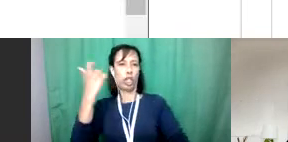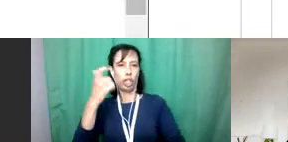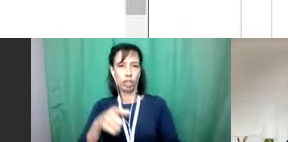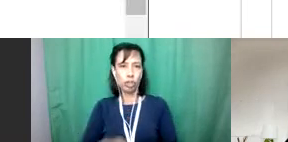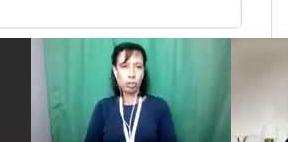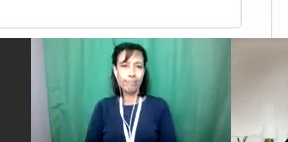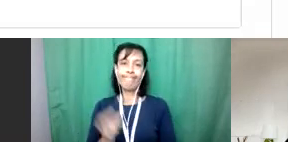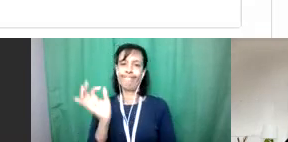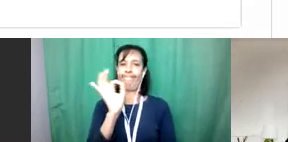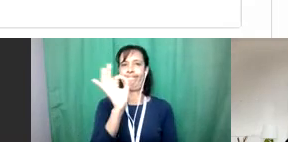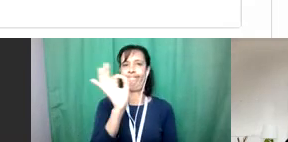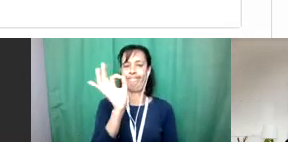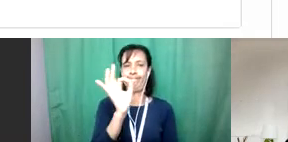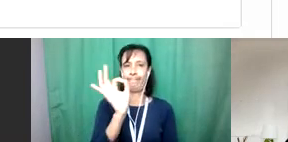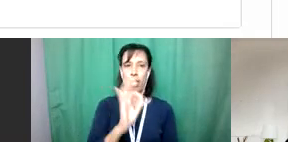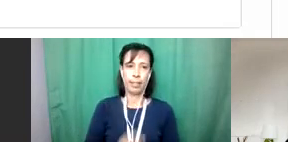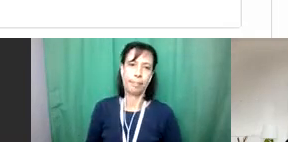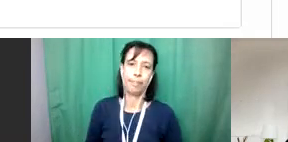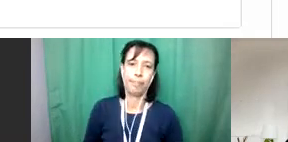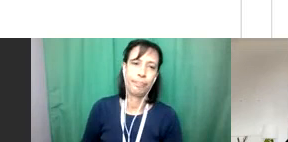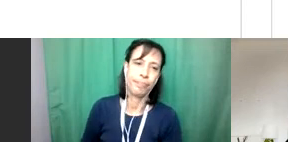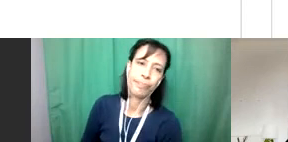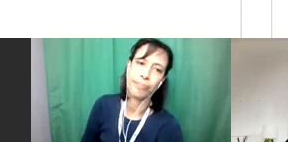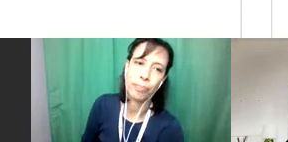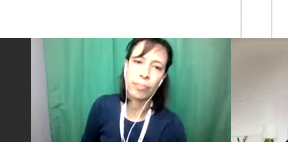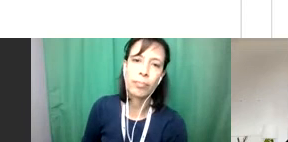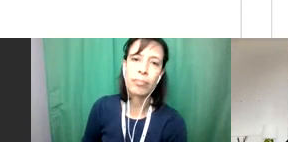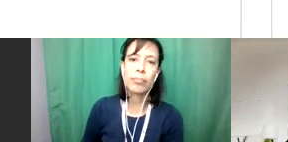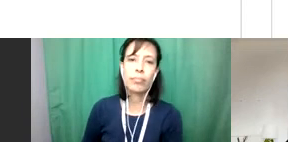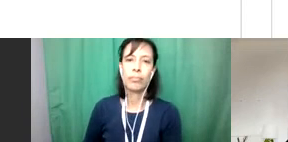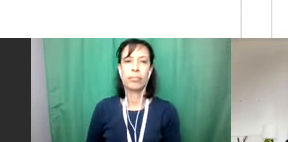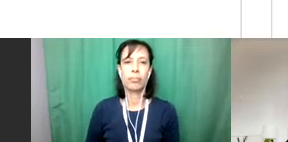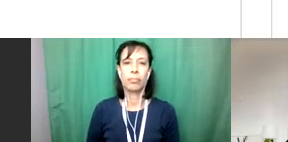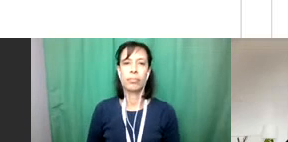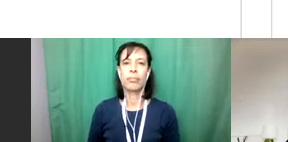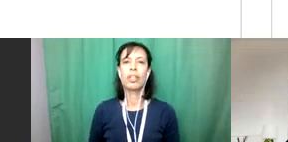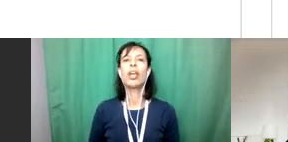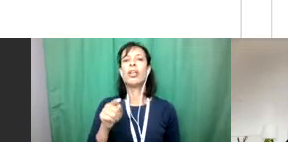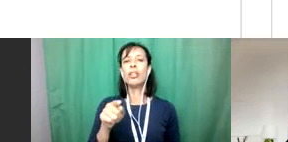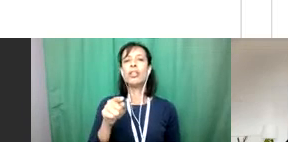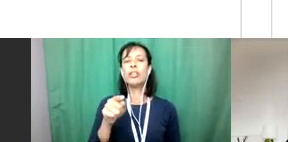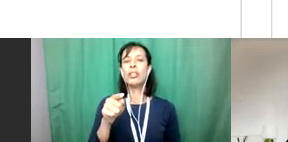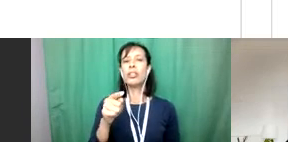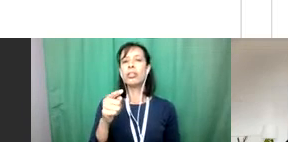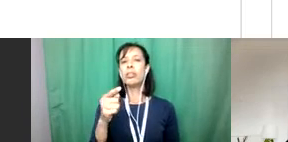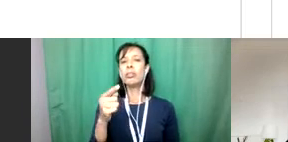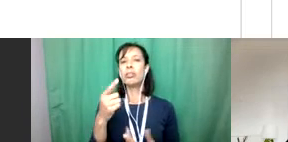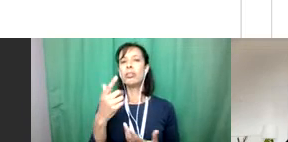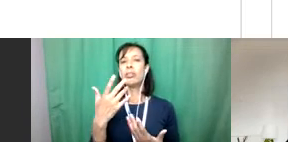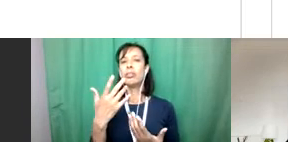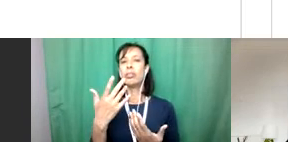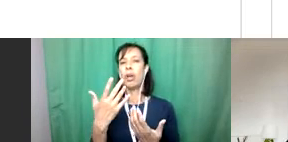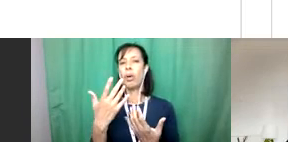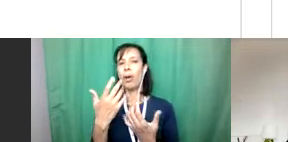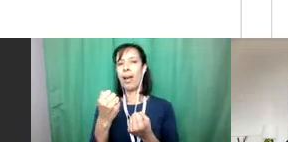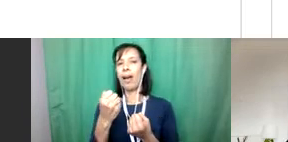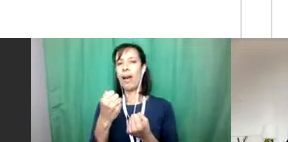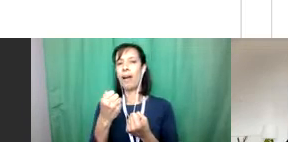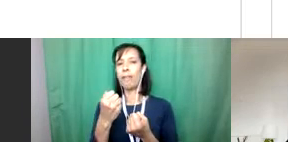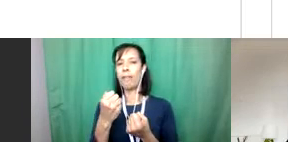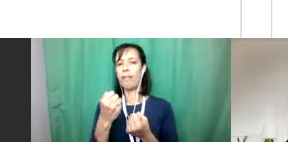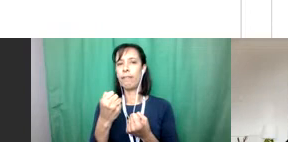Nothing. So it's in the content, it's in all of the text. Is that